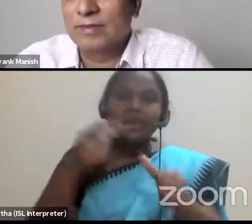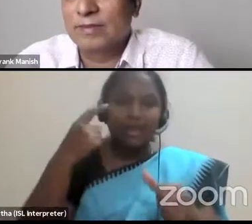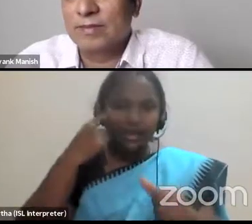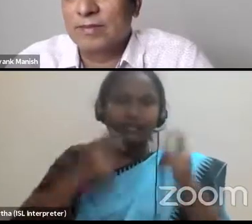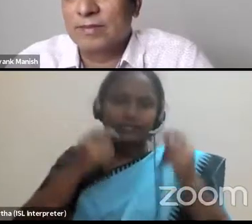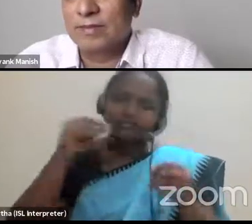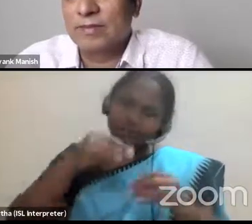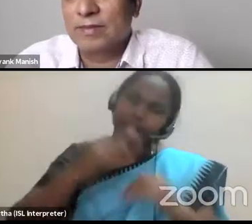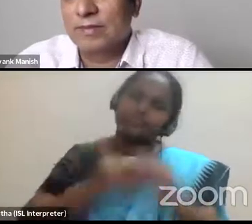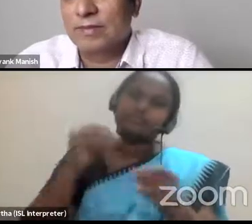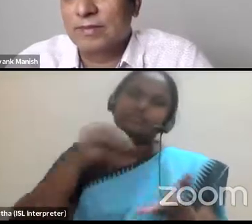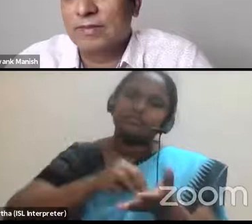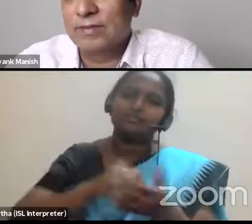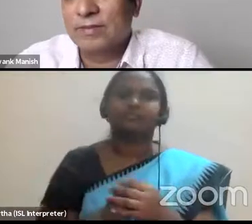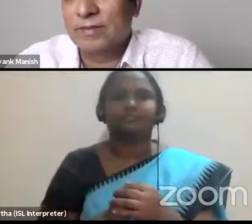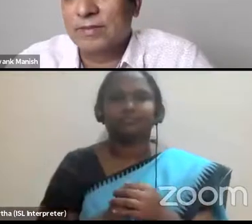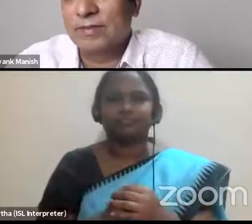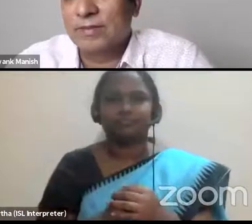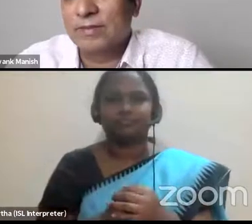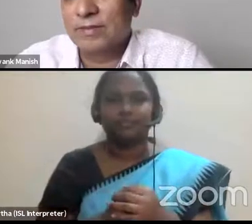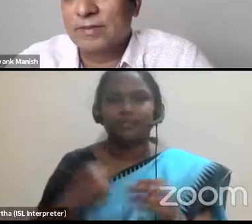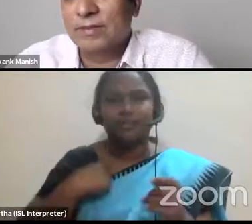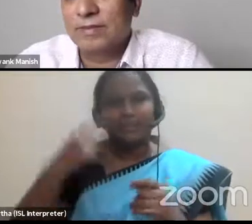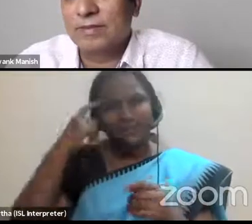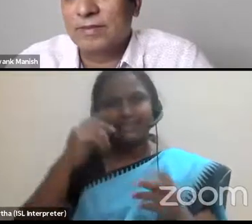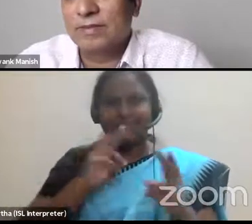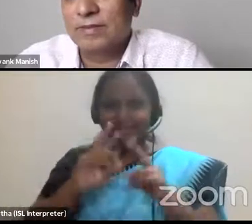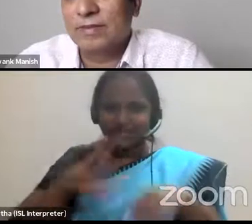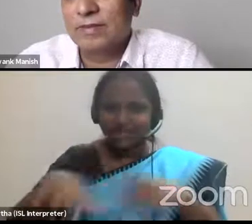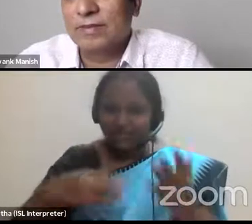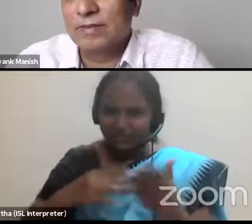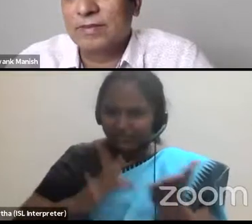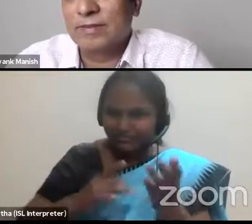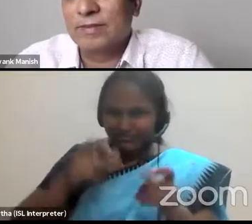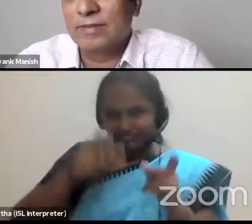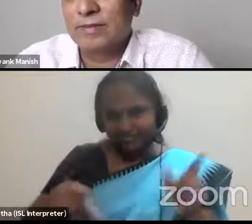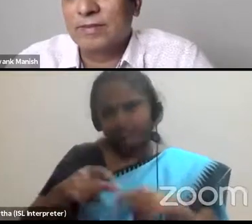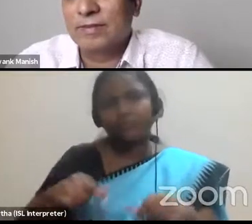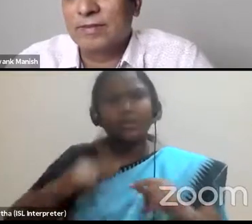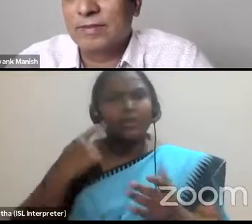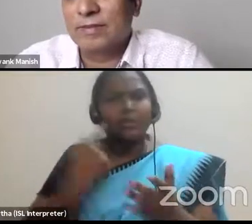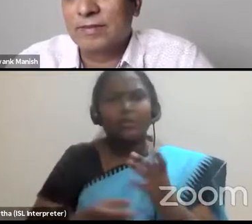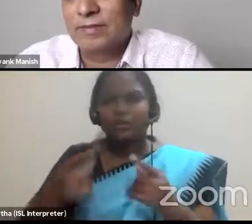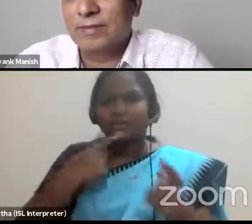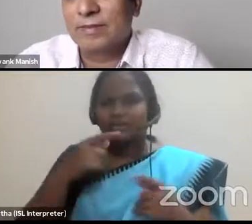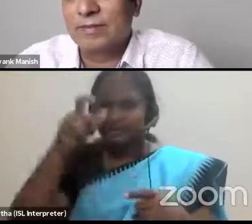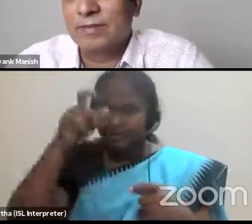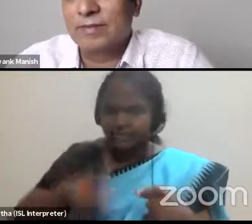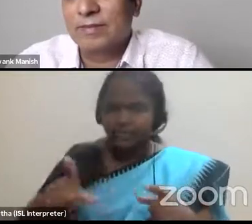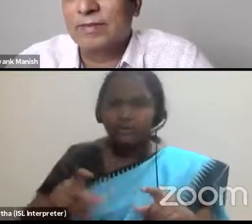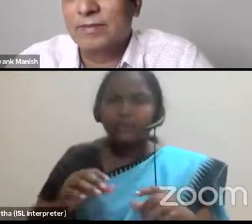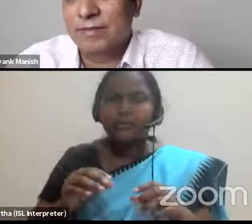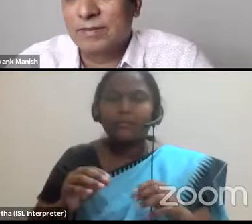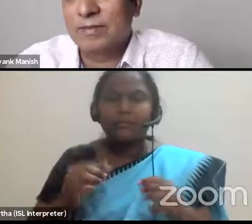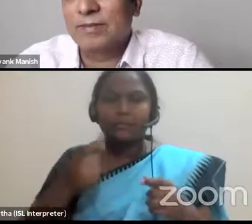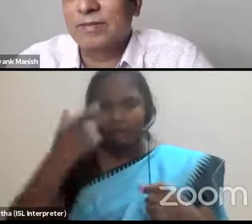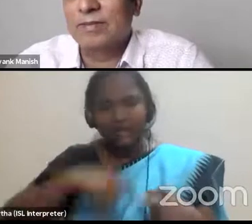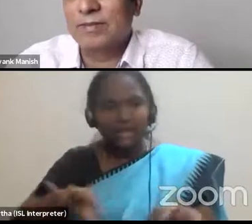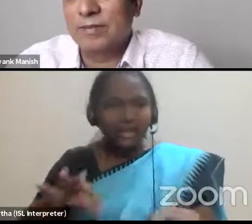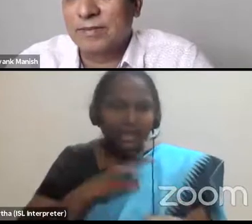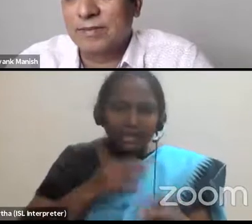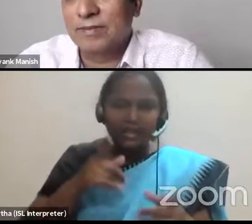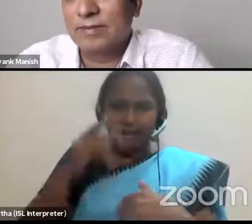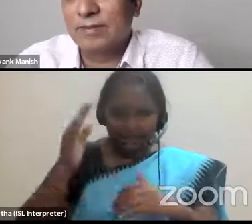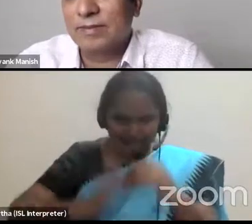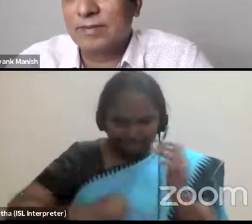also built in. And then I talked about psychology. So what was Hussein's persona like? If we are